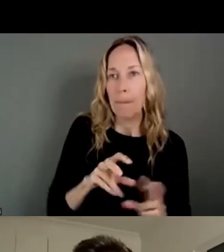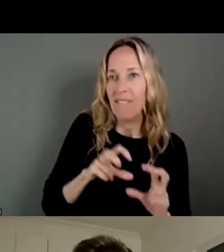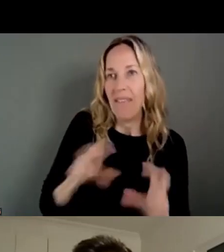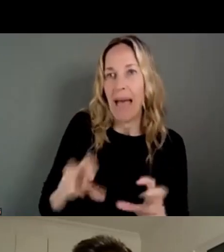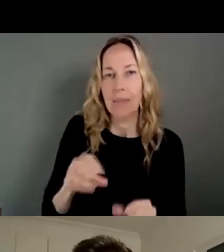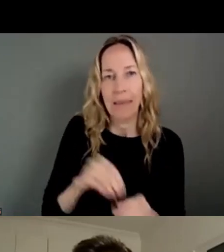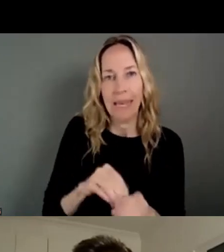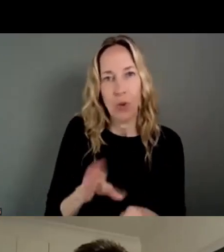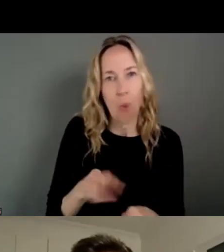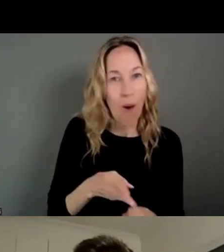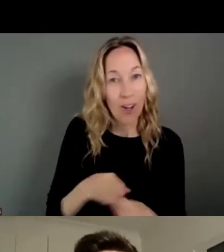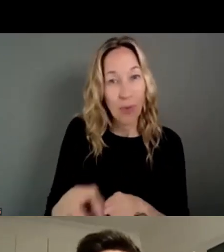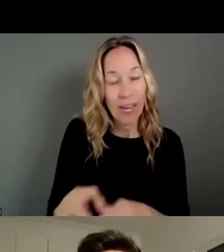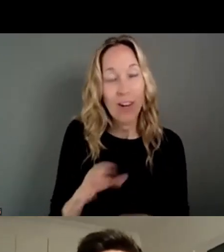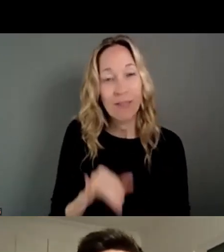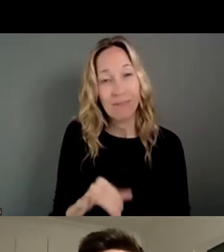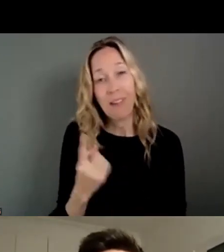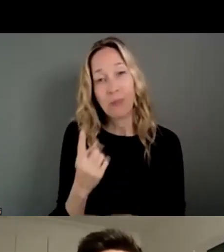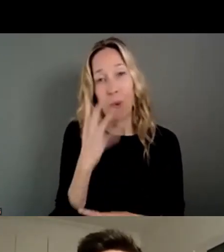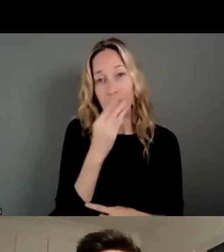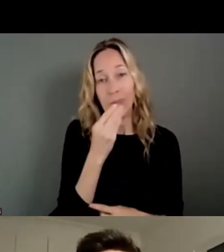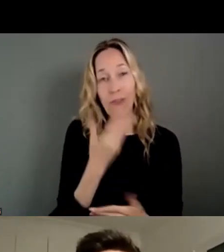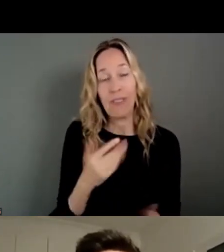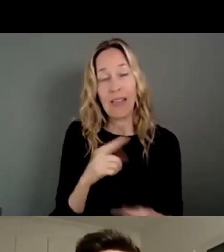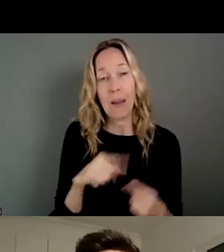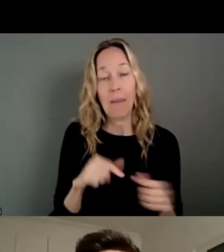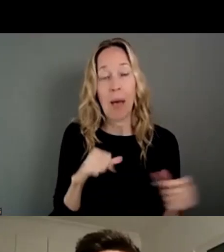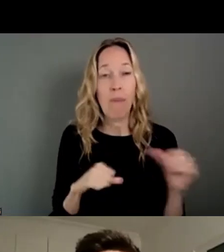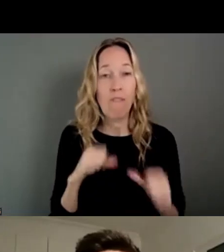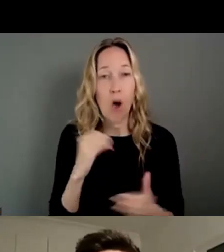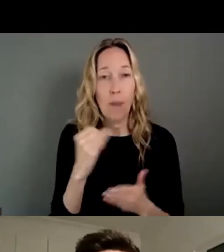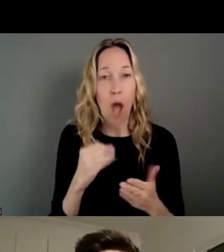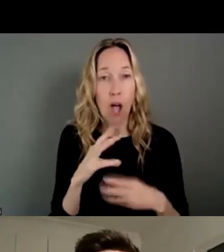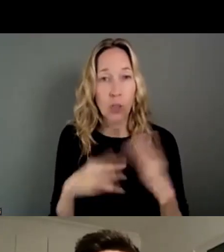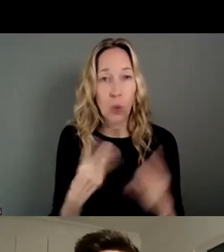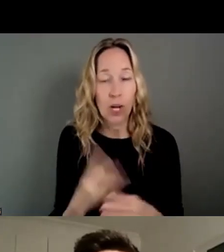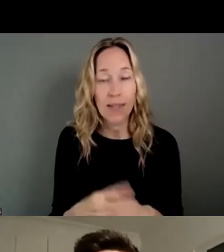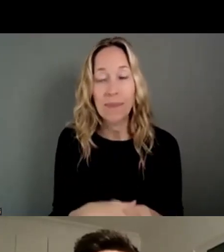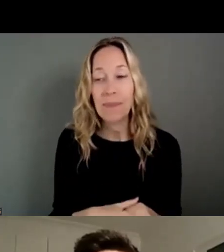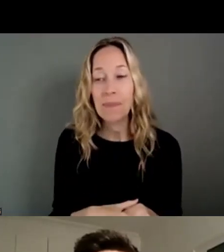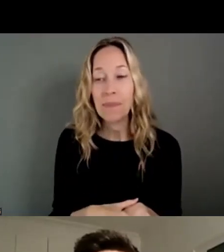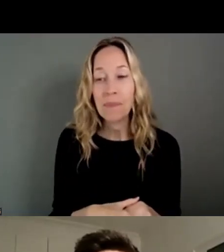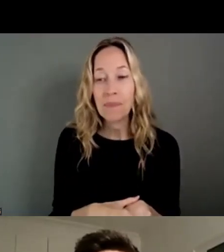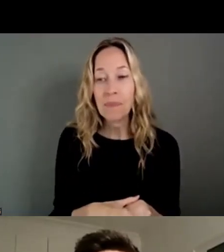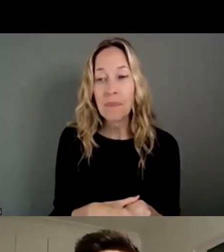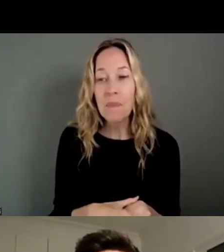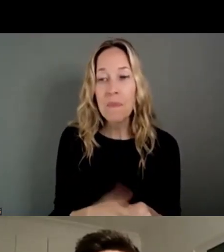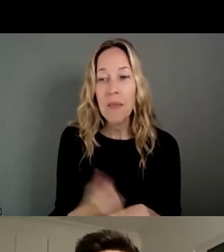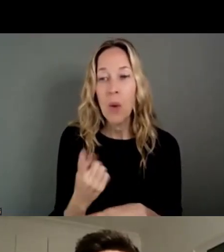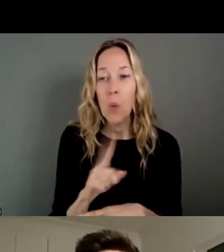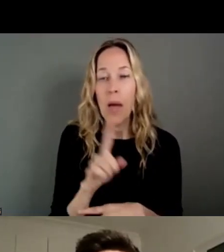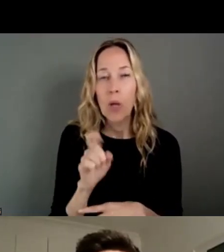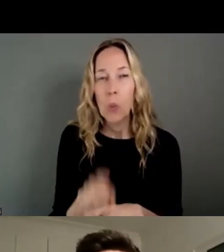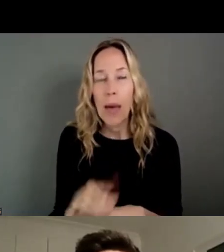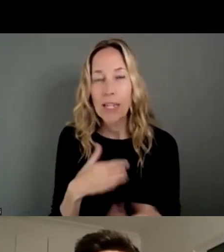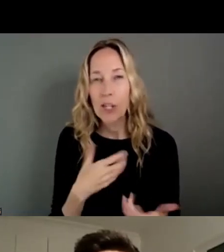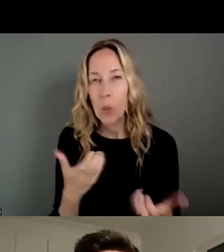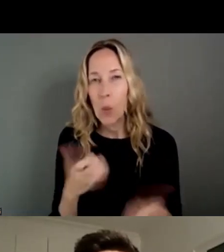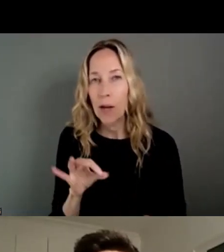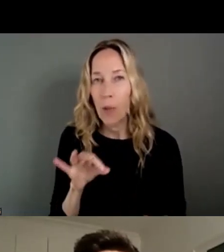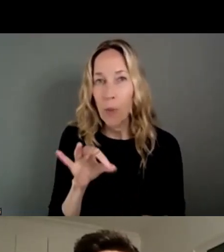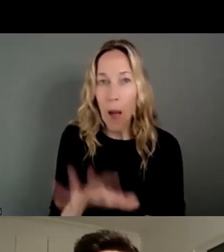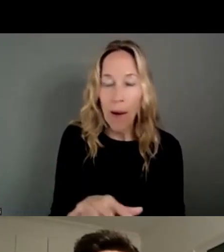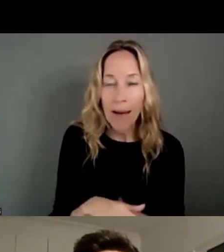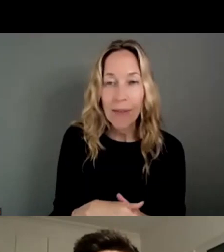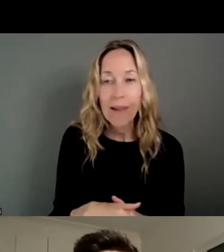beautiful things in the performing arts world. One question that I wanted to kind of throw out there to sort of